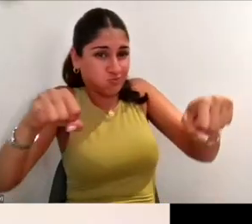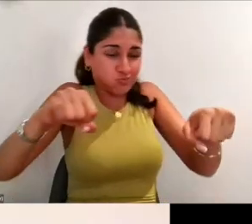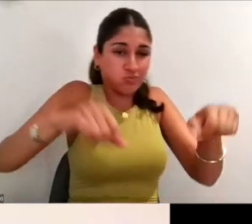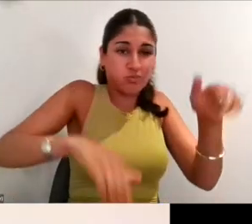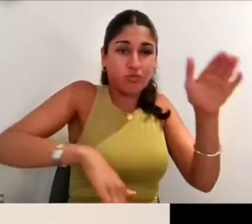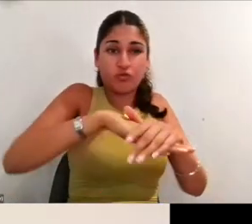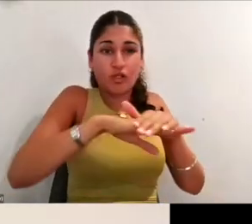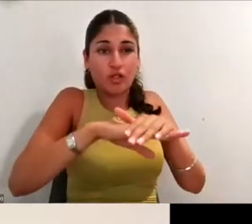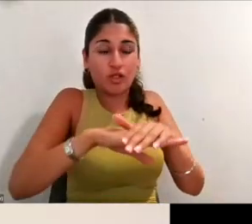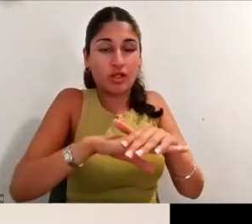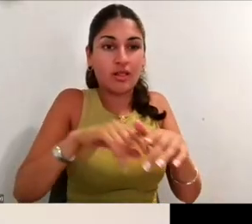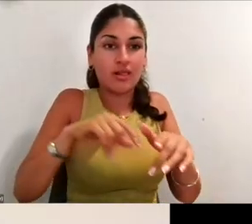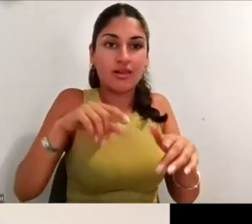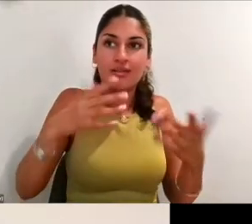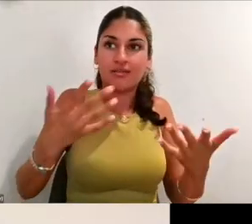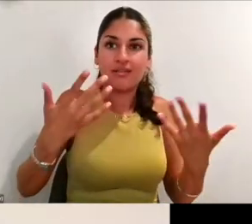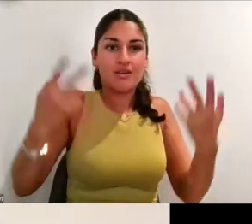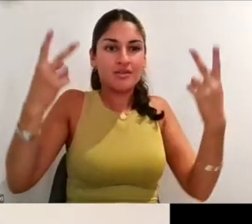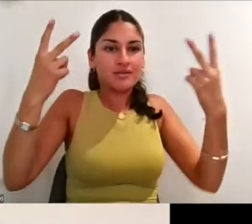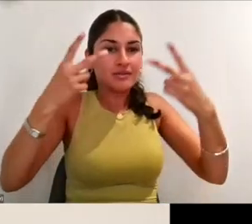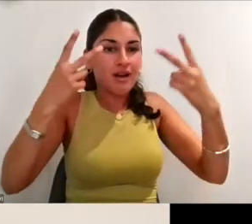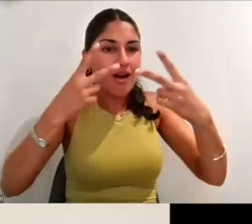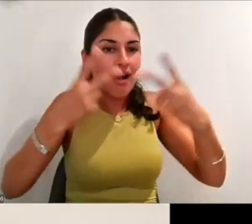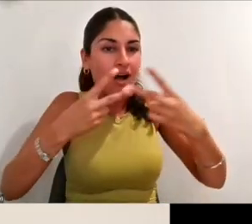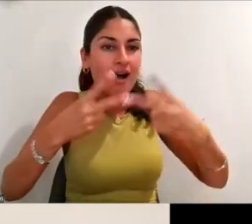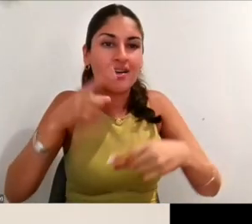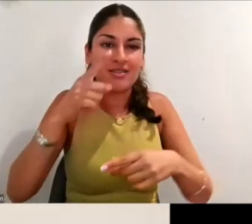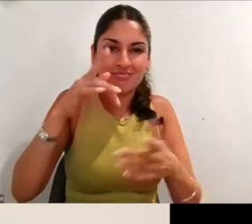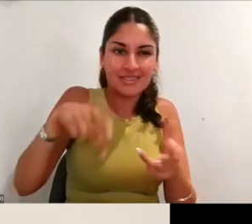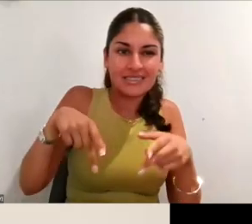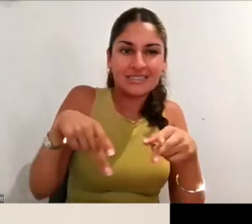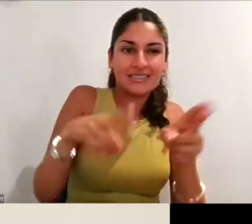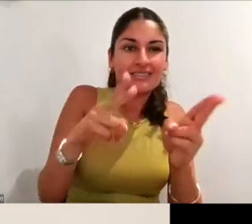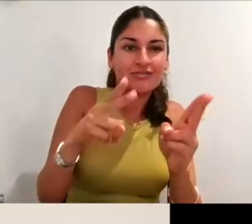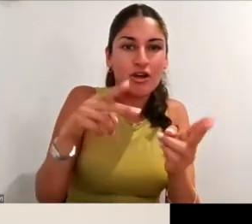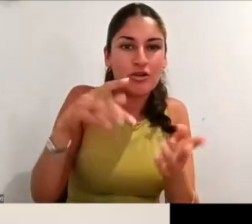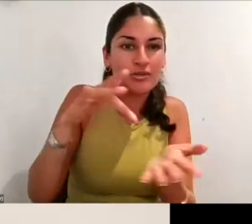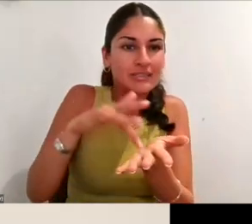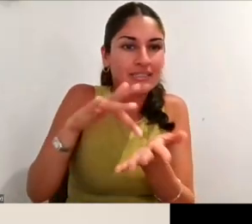The street-side shops blare music, proudly advertising